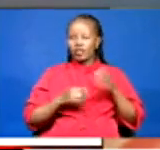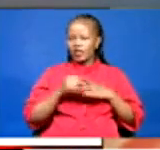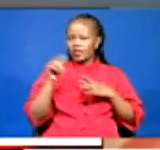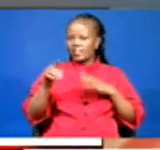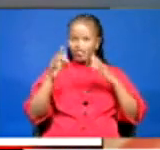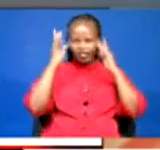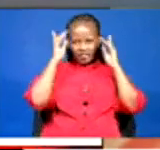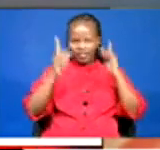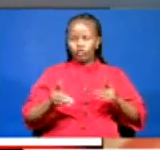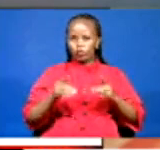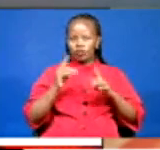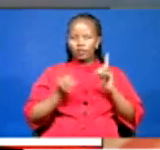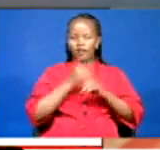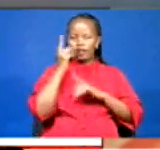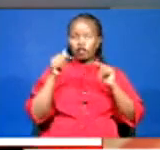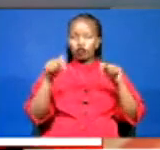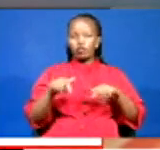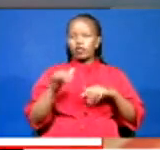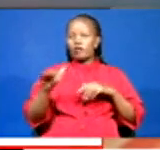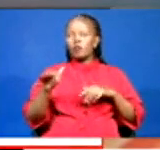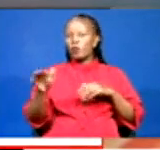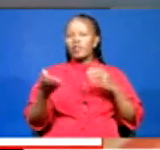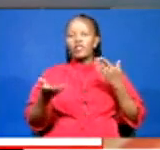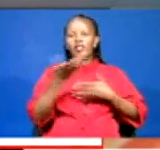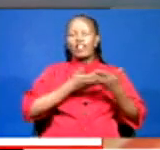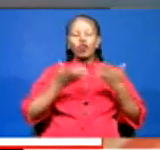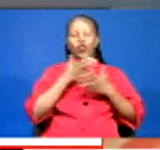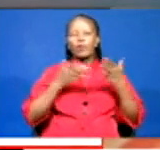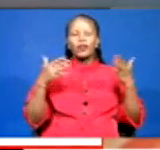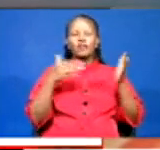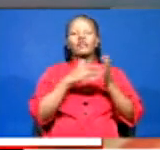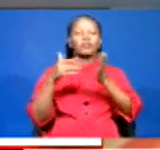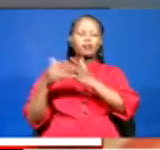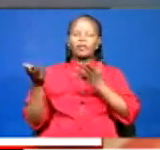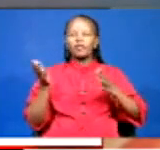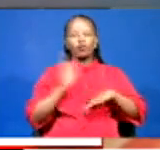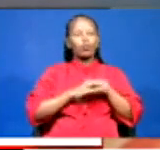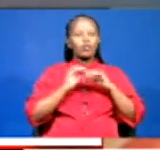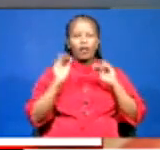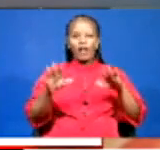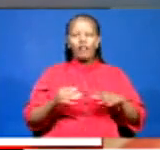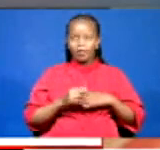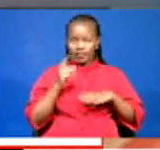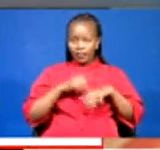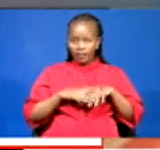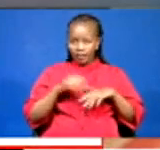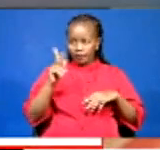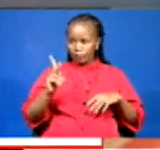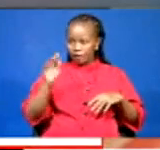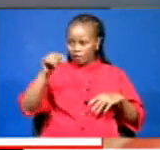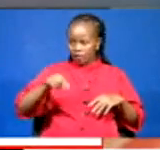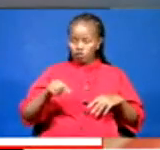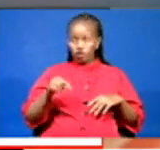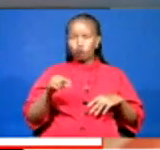which began on Saturday morning, as economy sabotage and unwarranted. This as Kenya Airways Chief Executive Officer